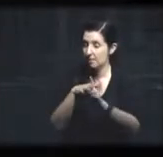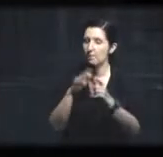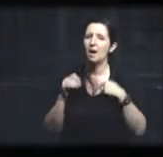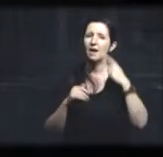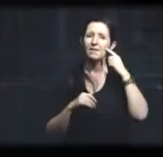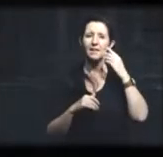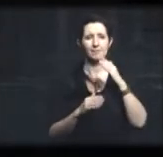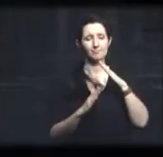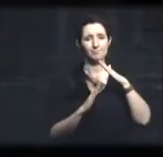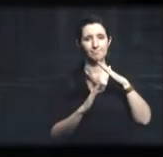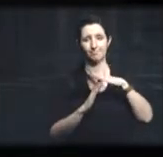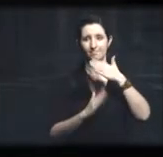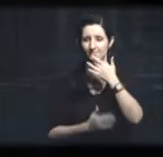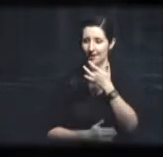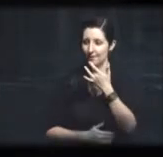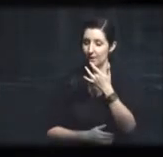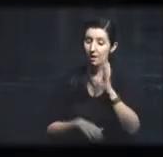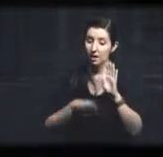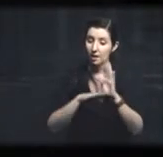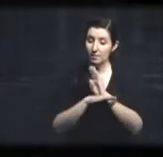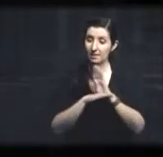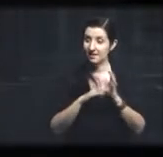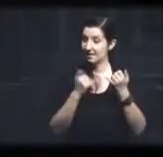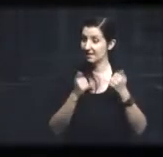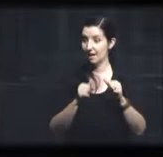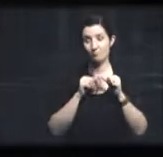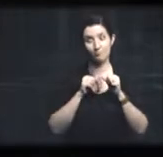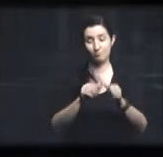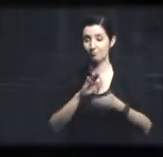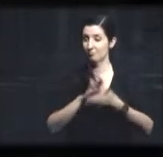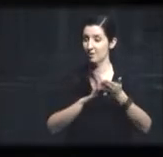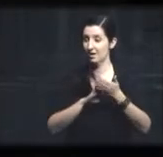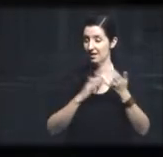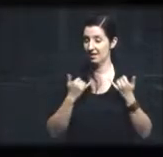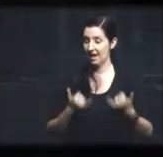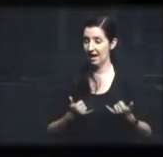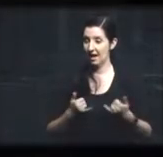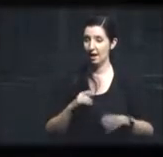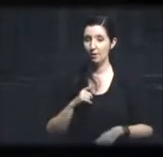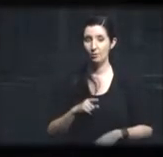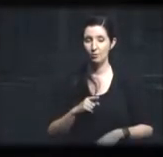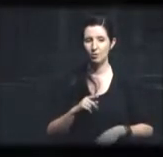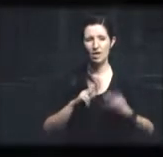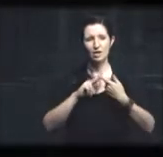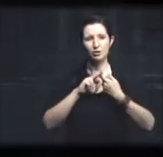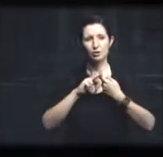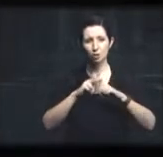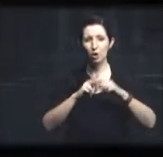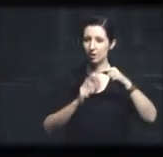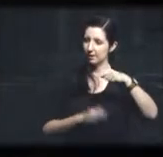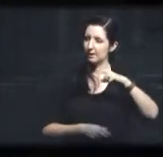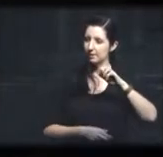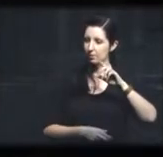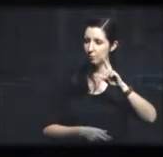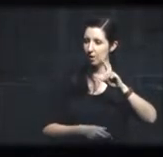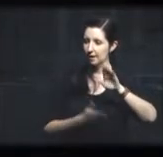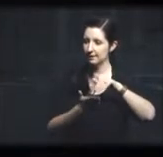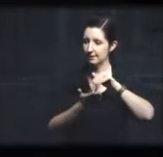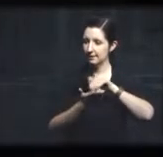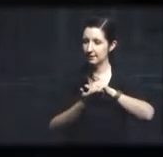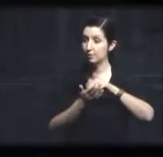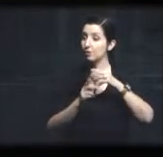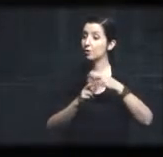is a business that's still up and running, that was started at the Quad Center, and it was the selfie